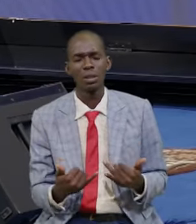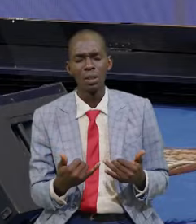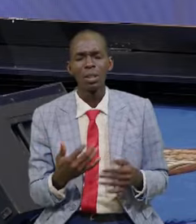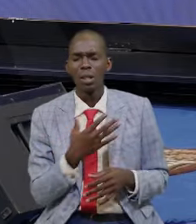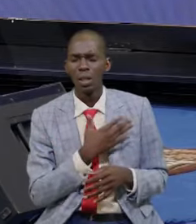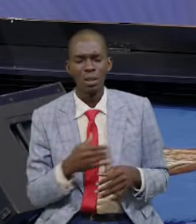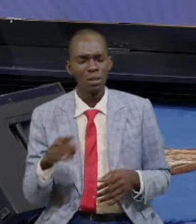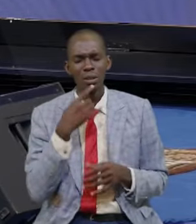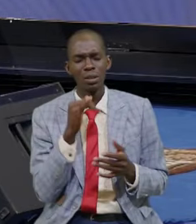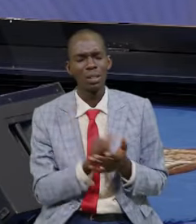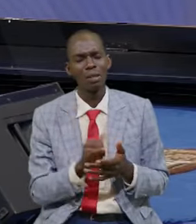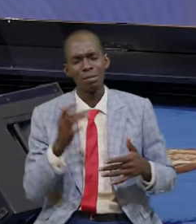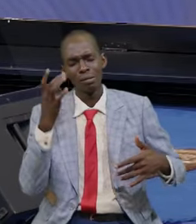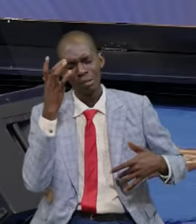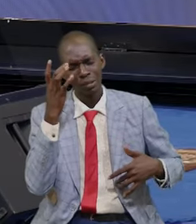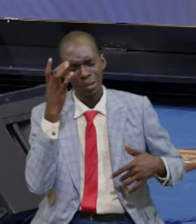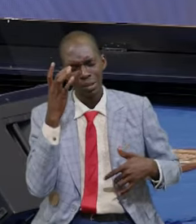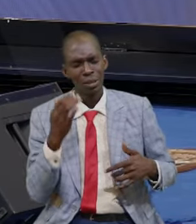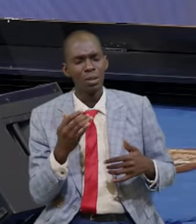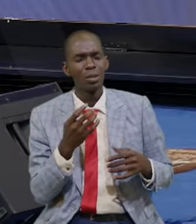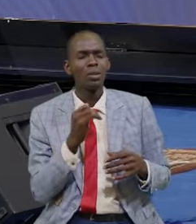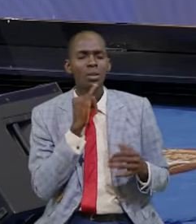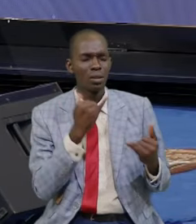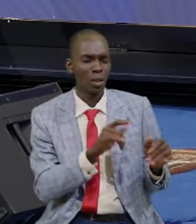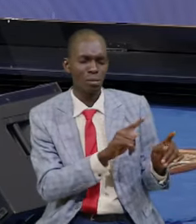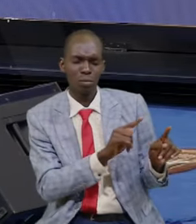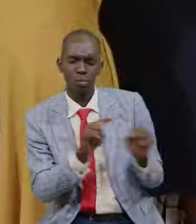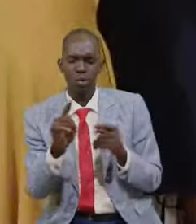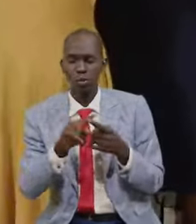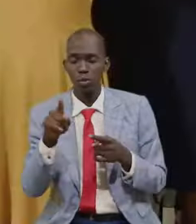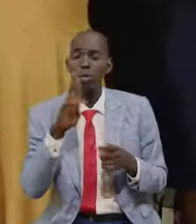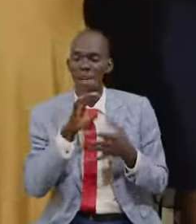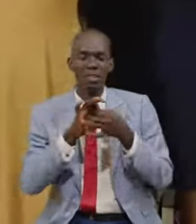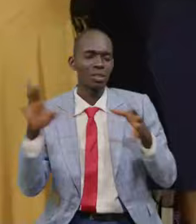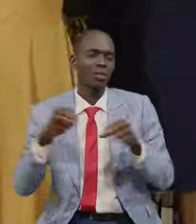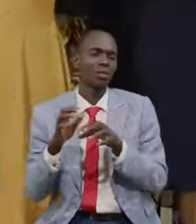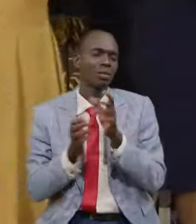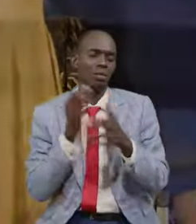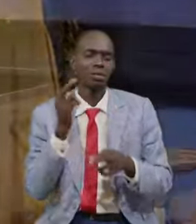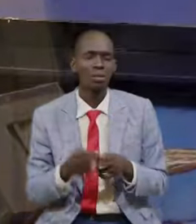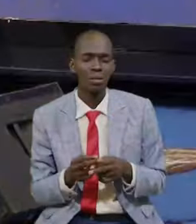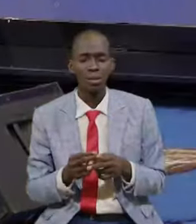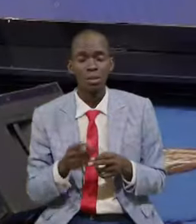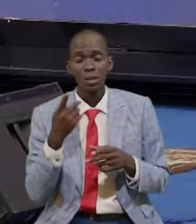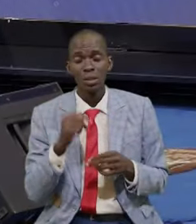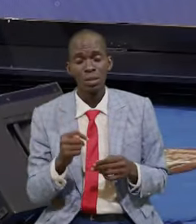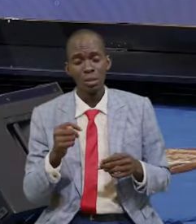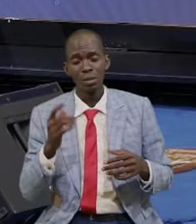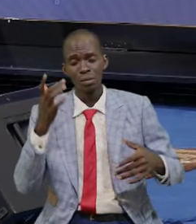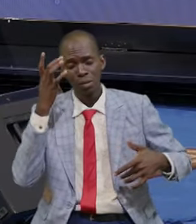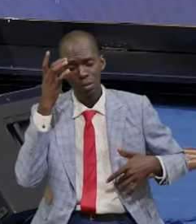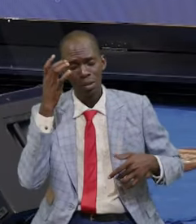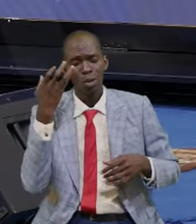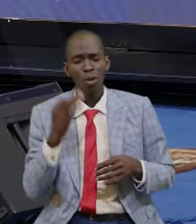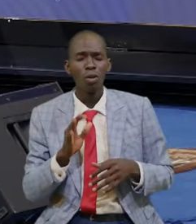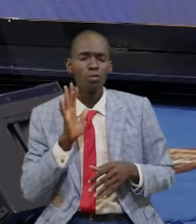that disease has been passed on to you. You are released. The disease of your old